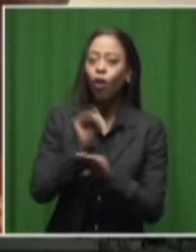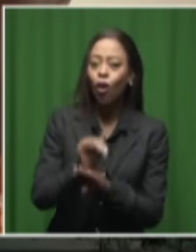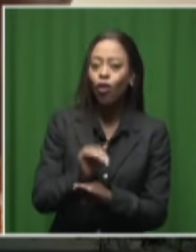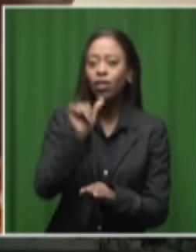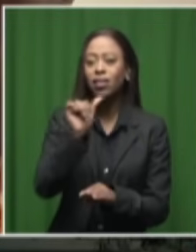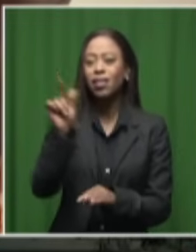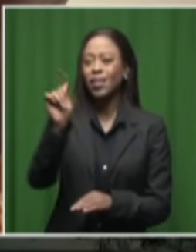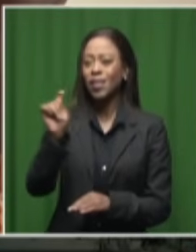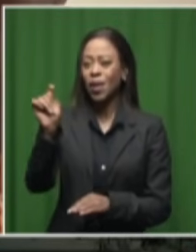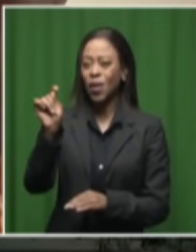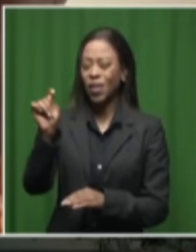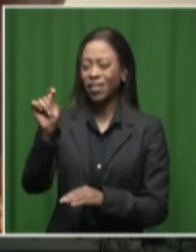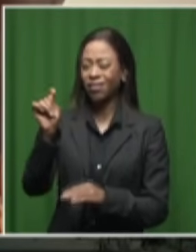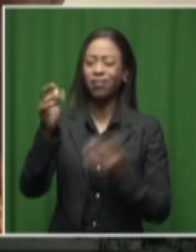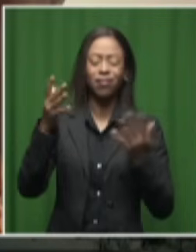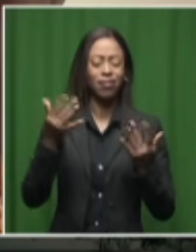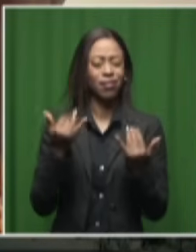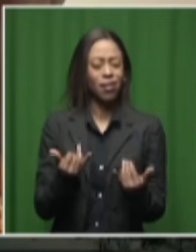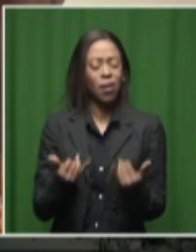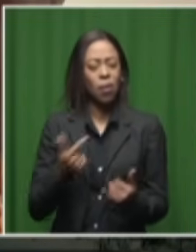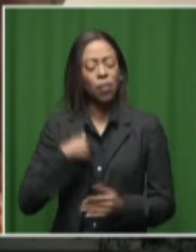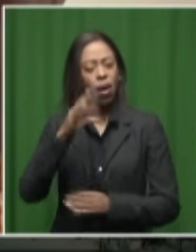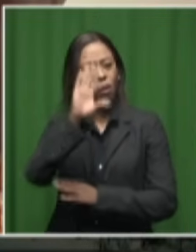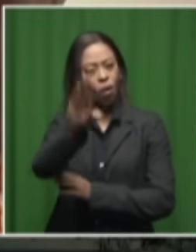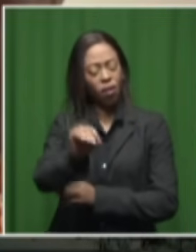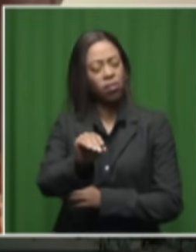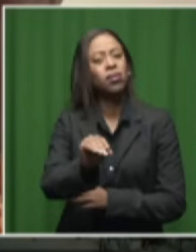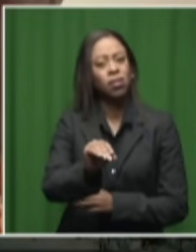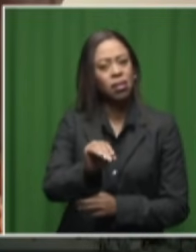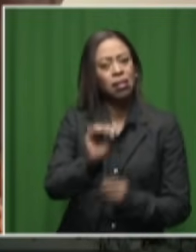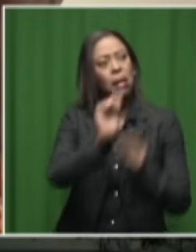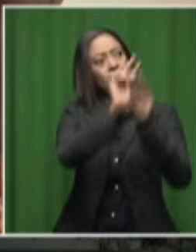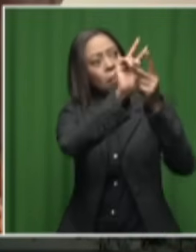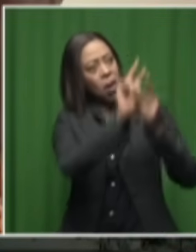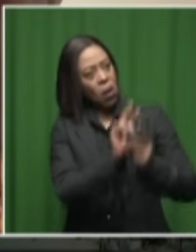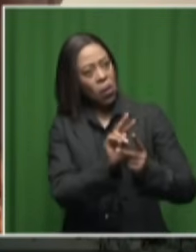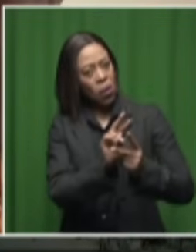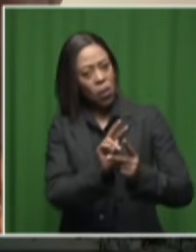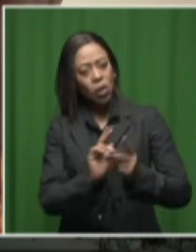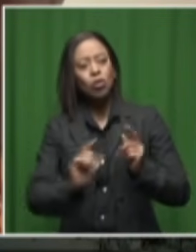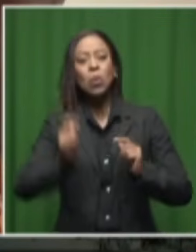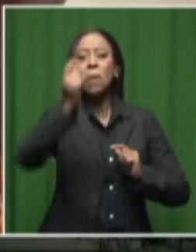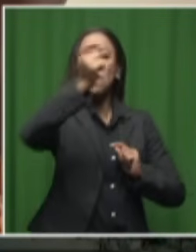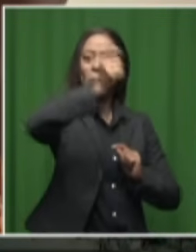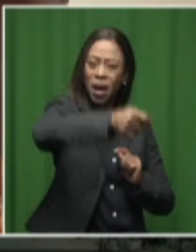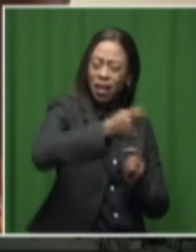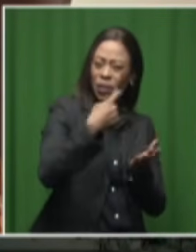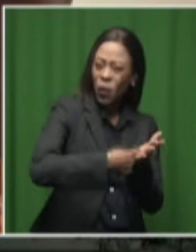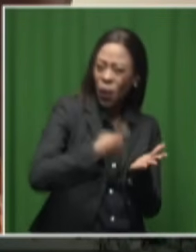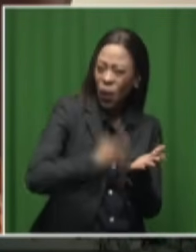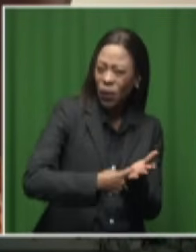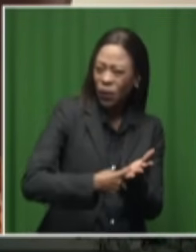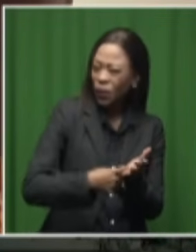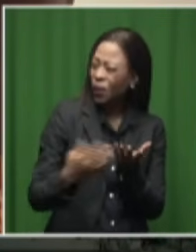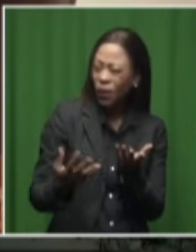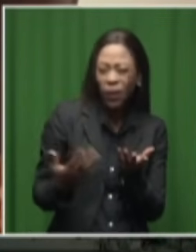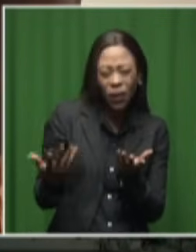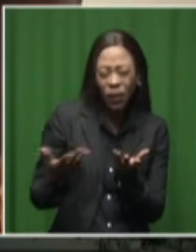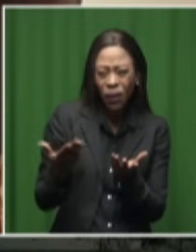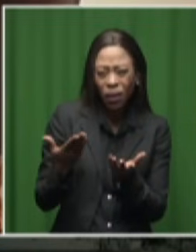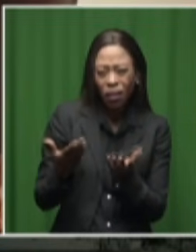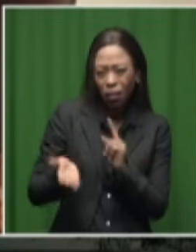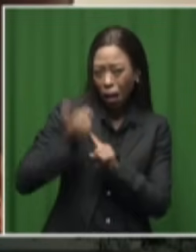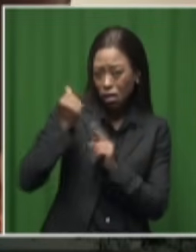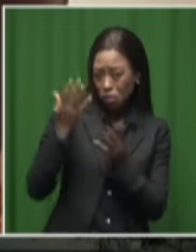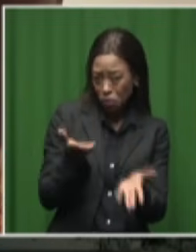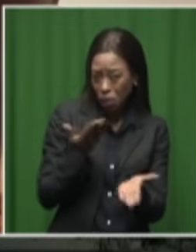mark. Now, the question then is, Minister, is borrowing to plug the budget funding shortfall sustainable